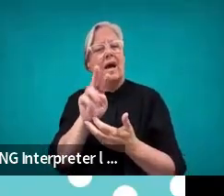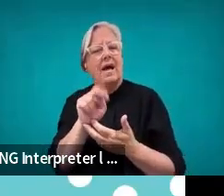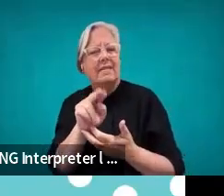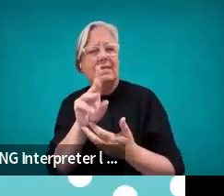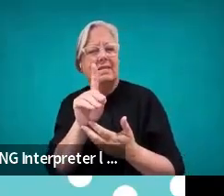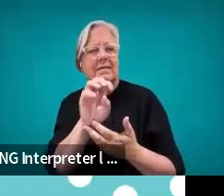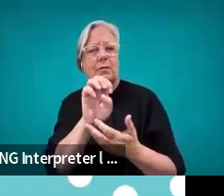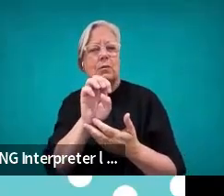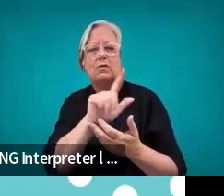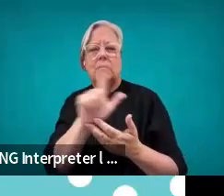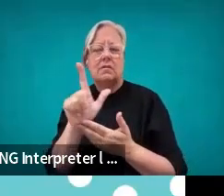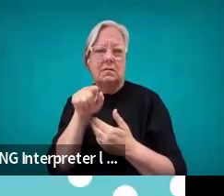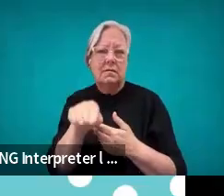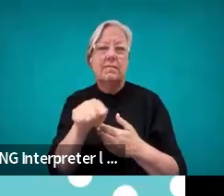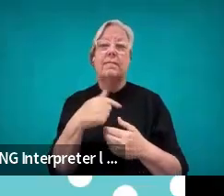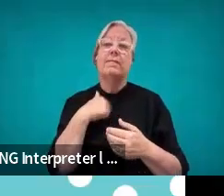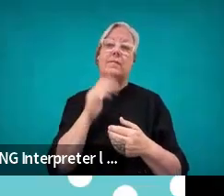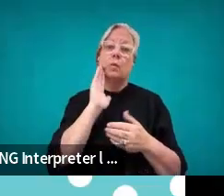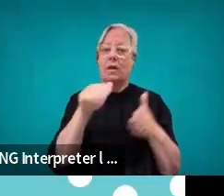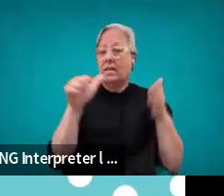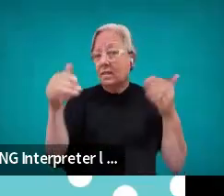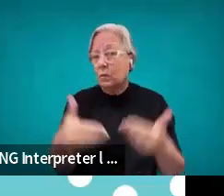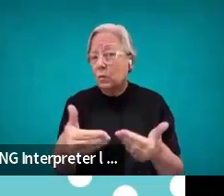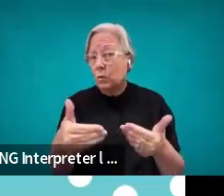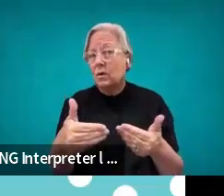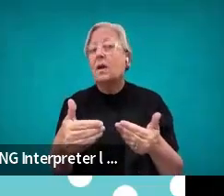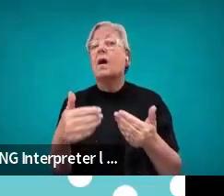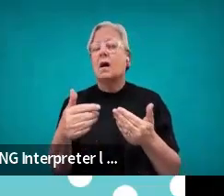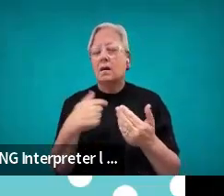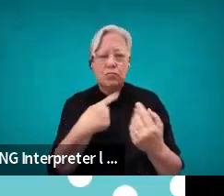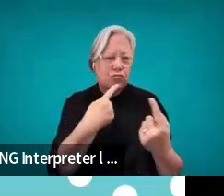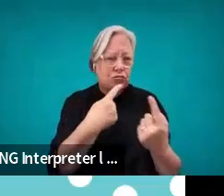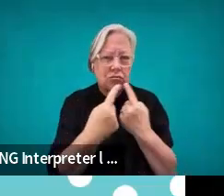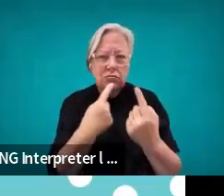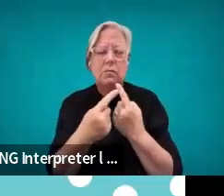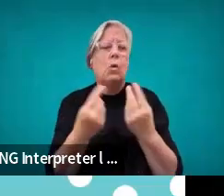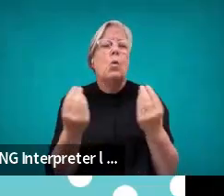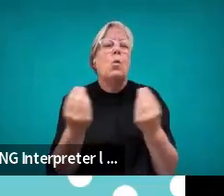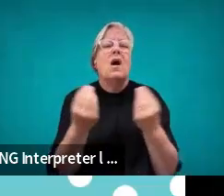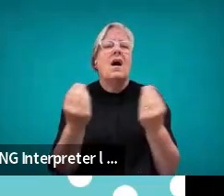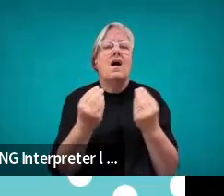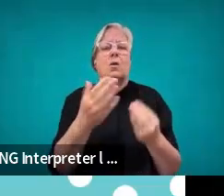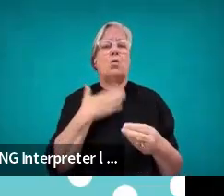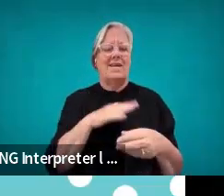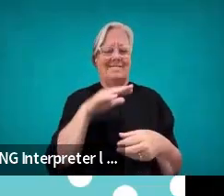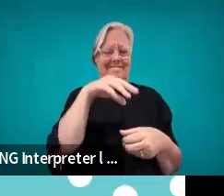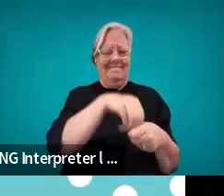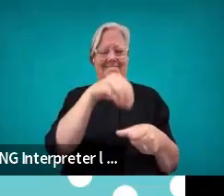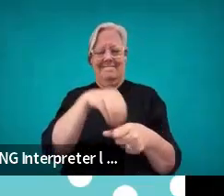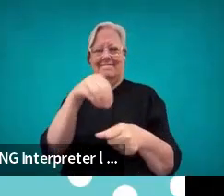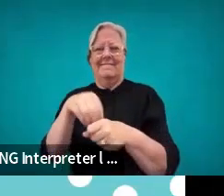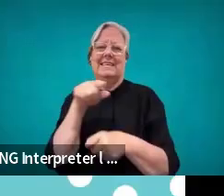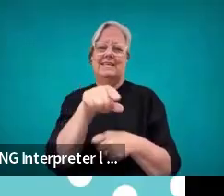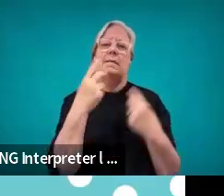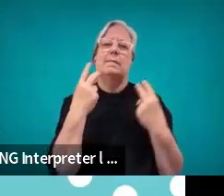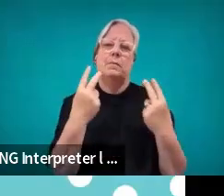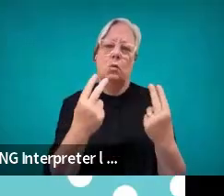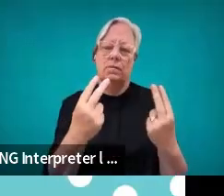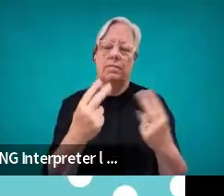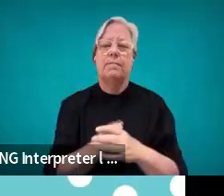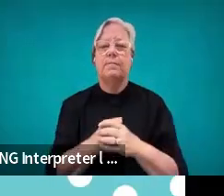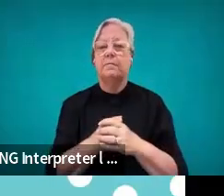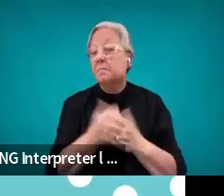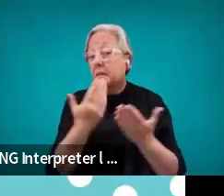briefly introduce Spotlight Initiative and then speak to why participatory approaches matter. As you may